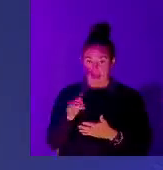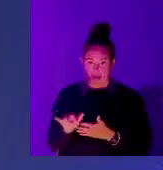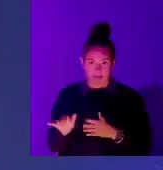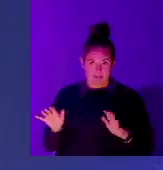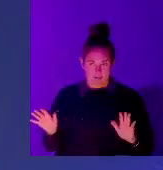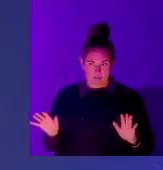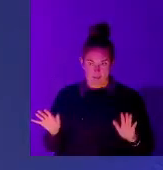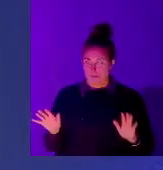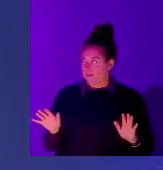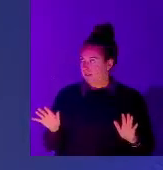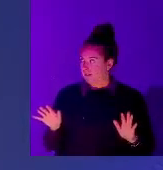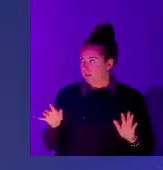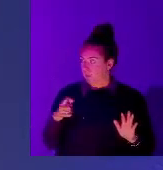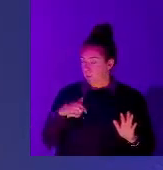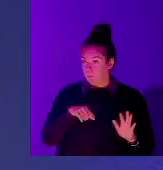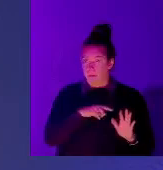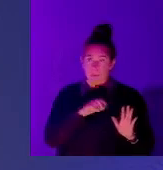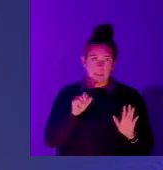maybe view